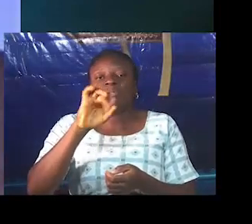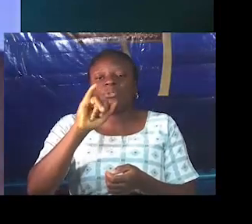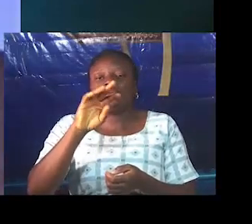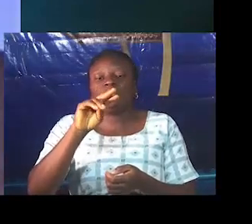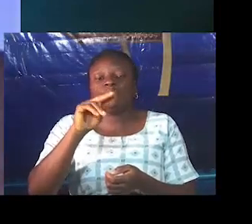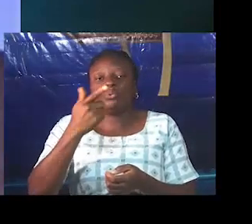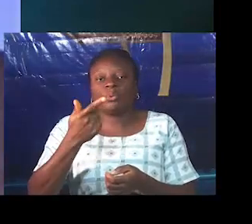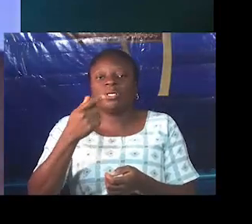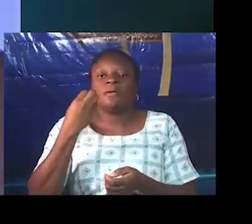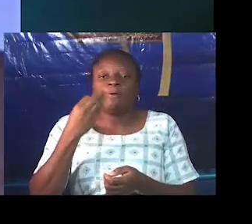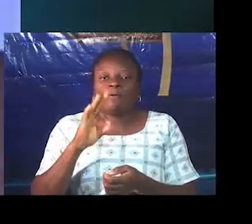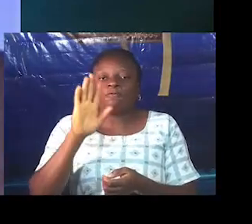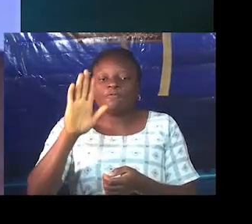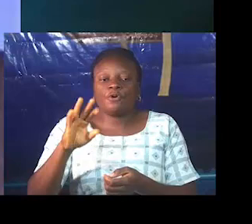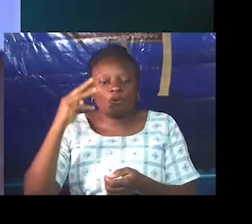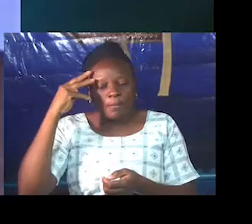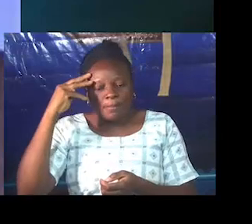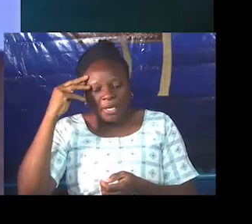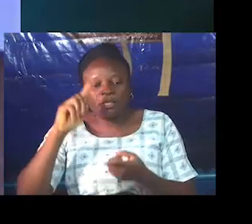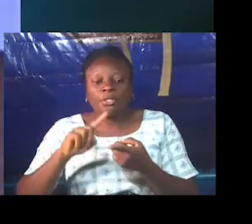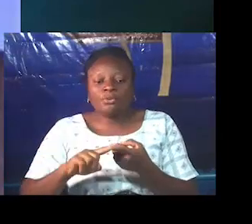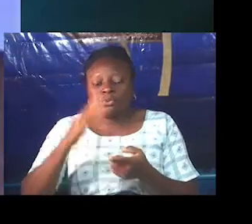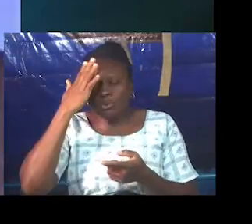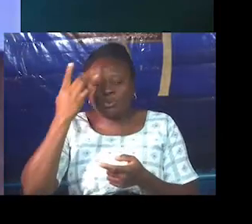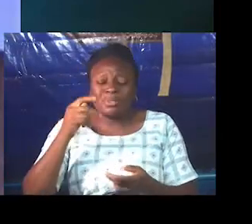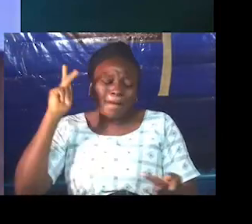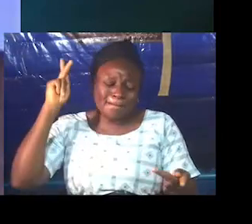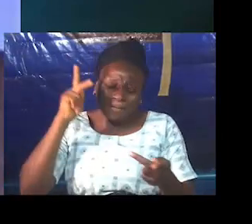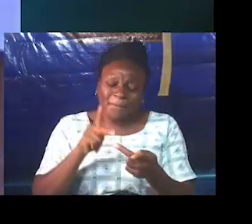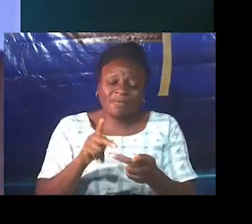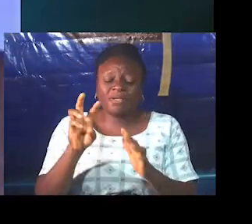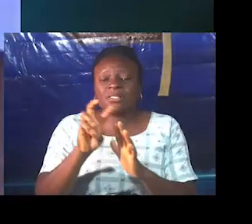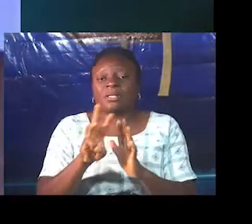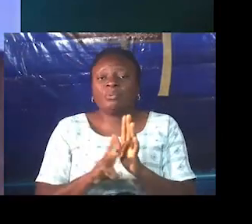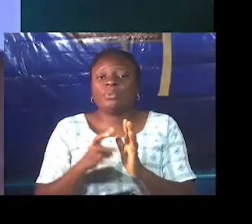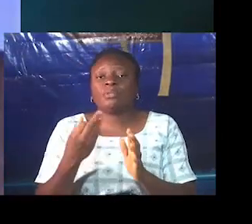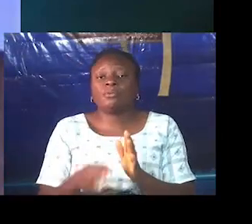and perfect will of God. Now,